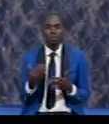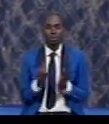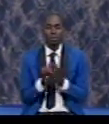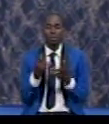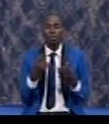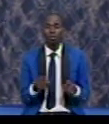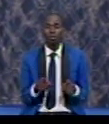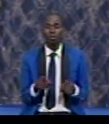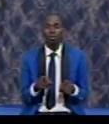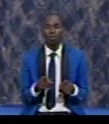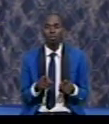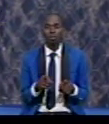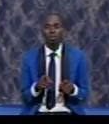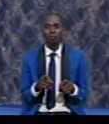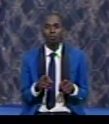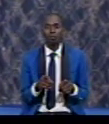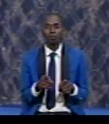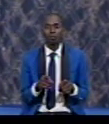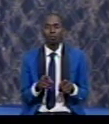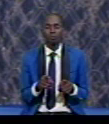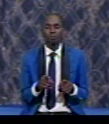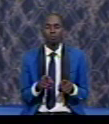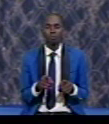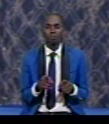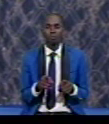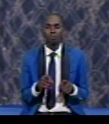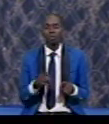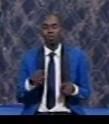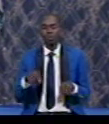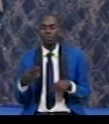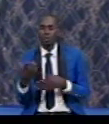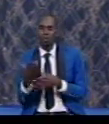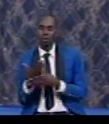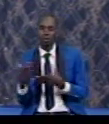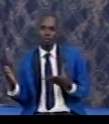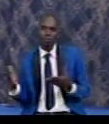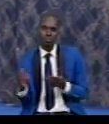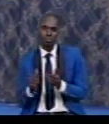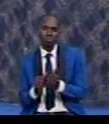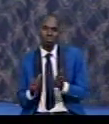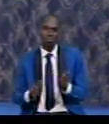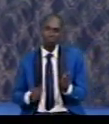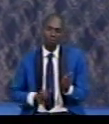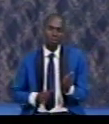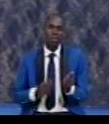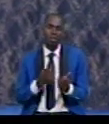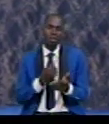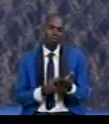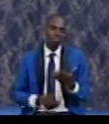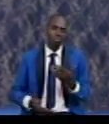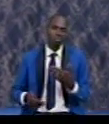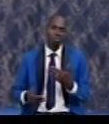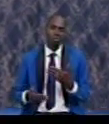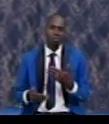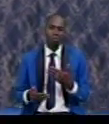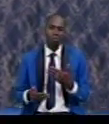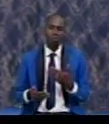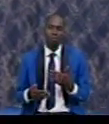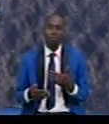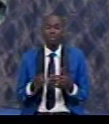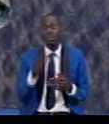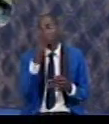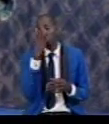I worked for some time, then I dozed back because it was very early, around that 4. So as I slept